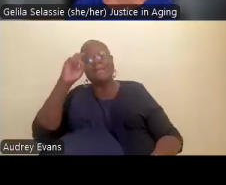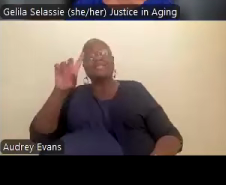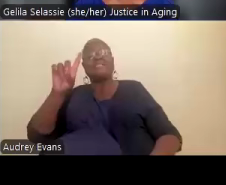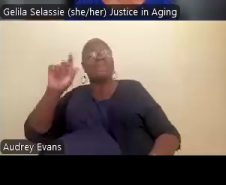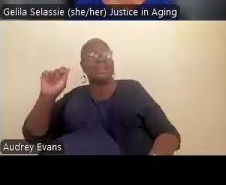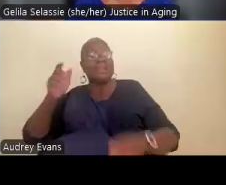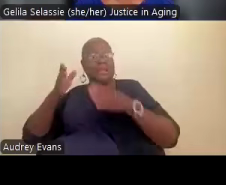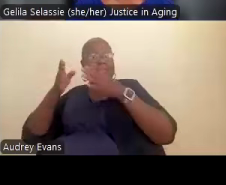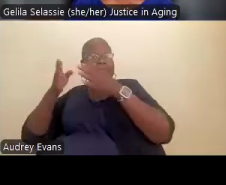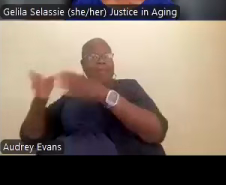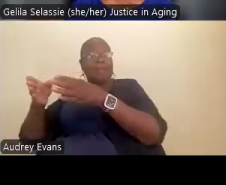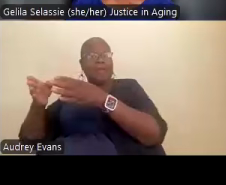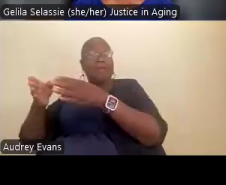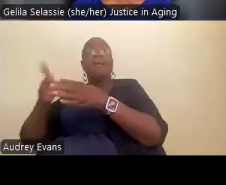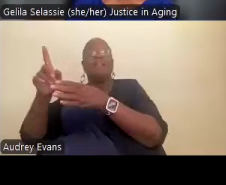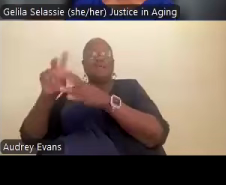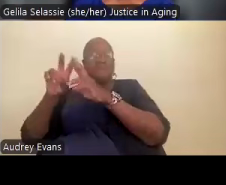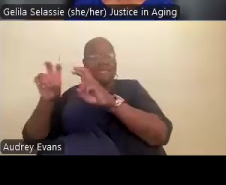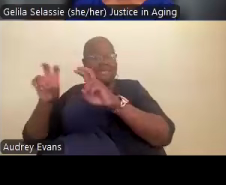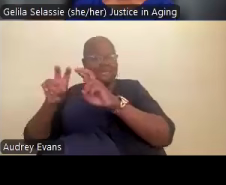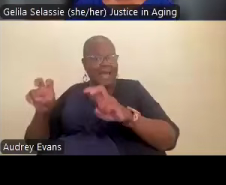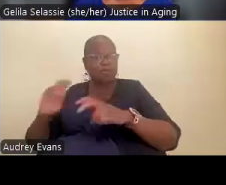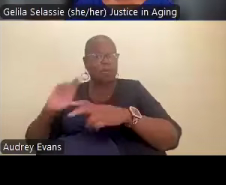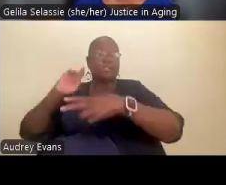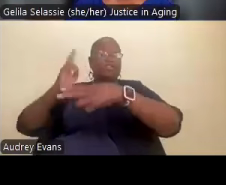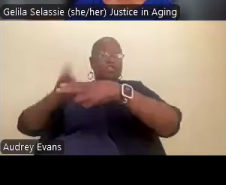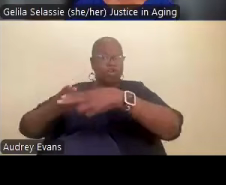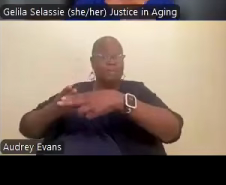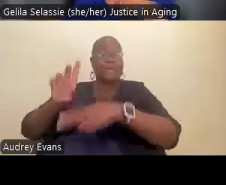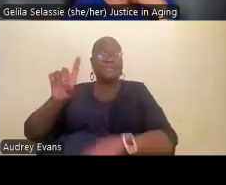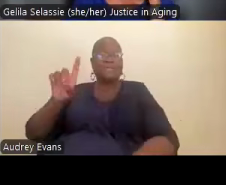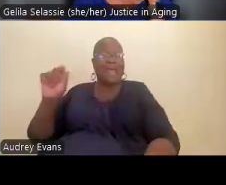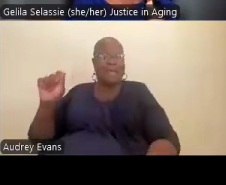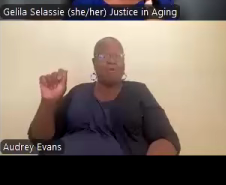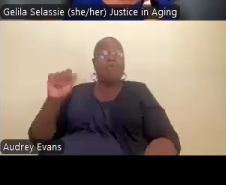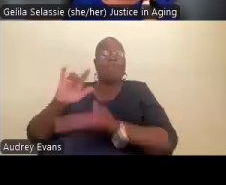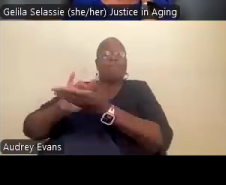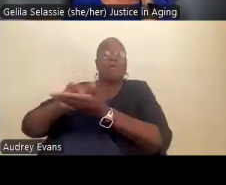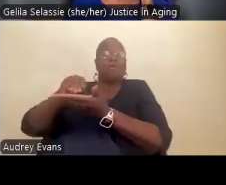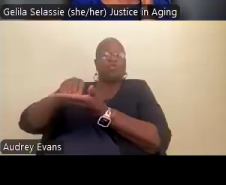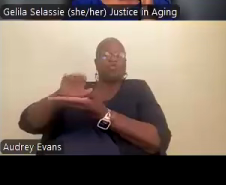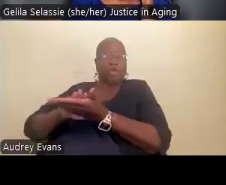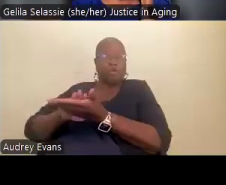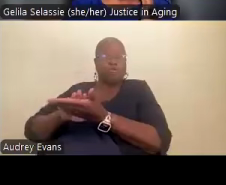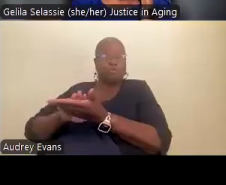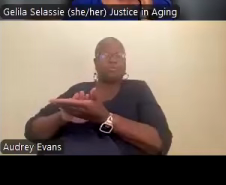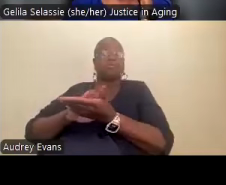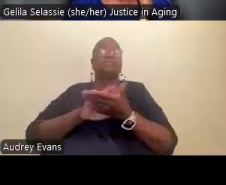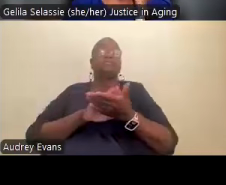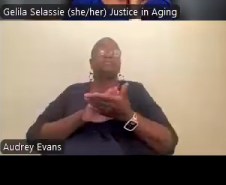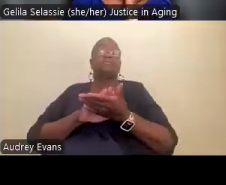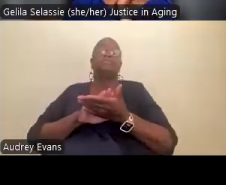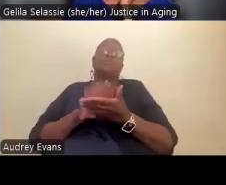they typically need to be assessed or determined disabled based on their medical records. So